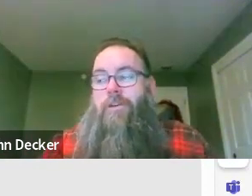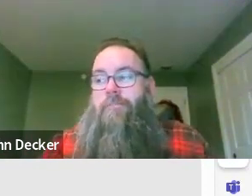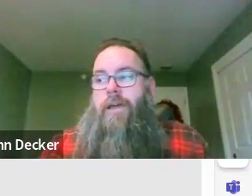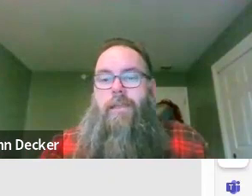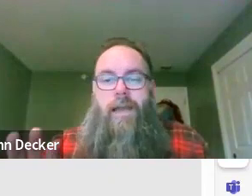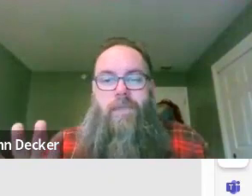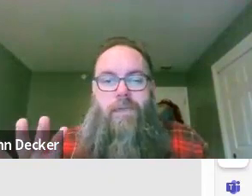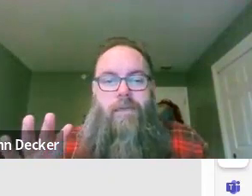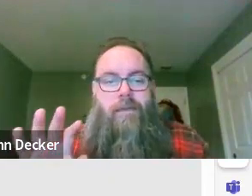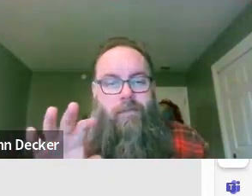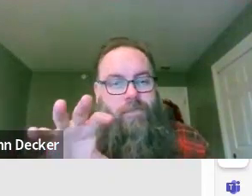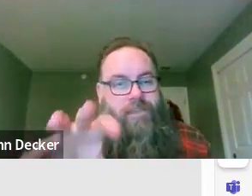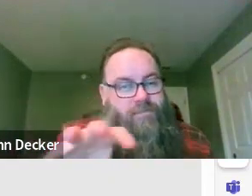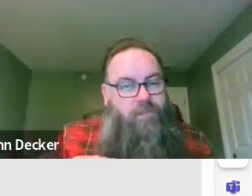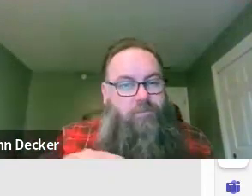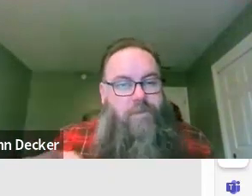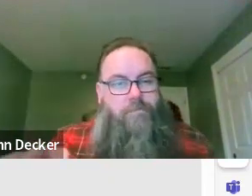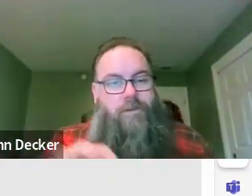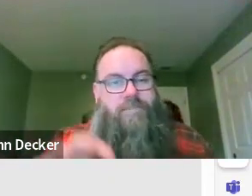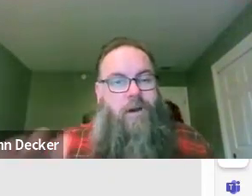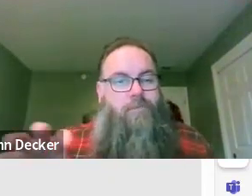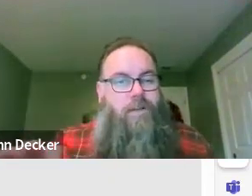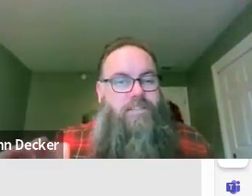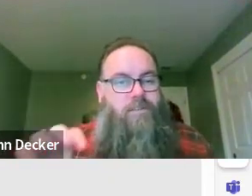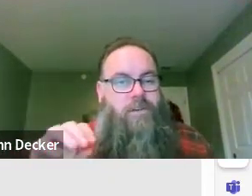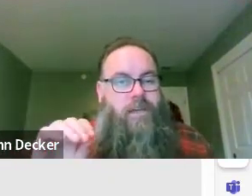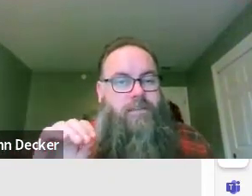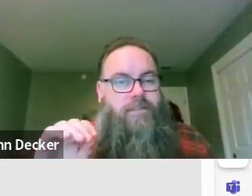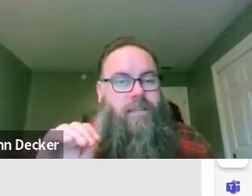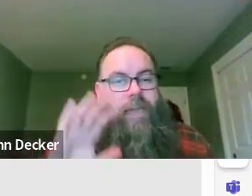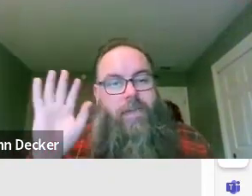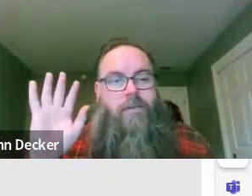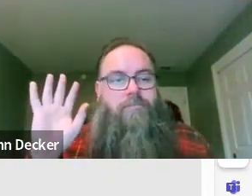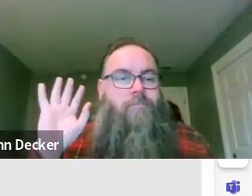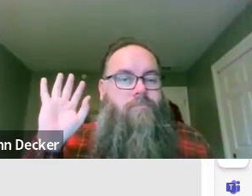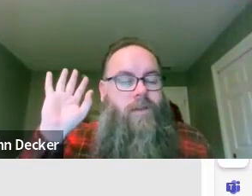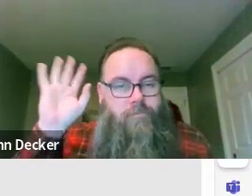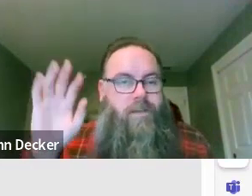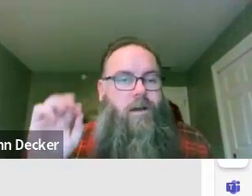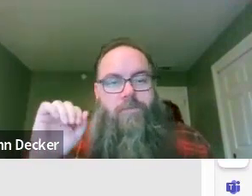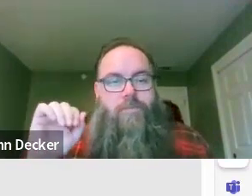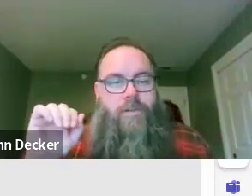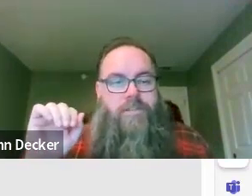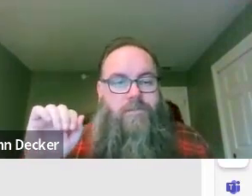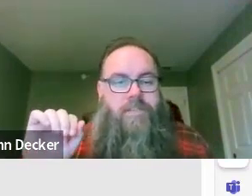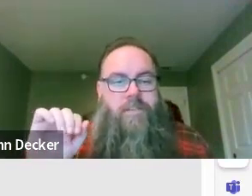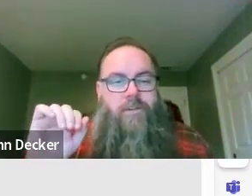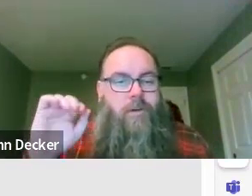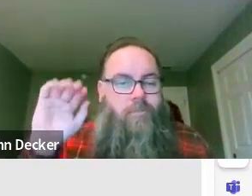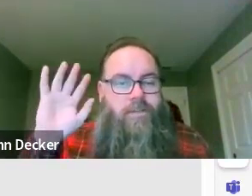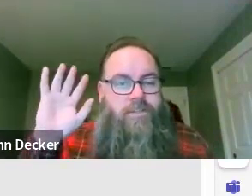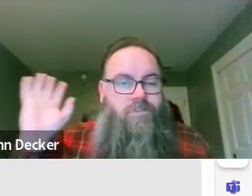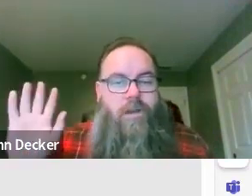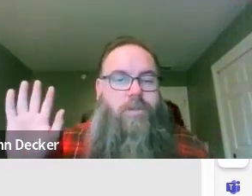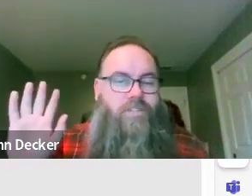2021 are pretty good. But I think this venue might be a good spot for us to look at saying, hey, come to Coffee with Community Services